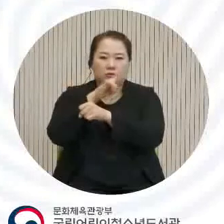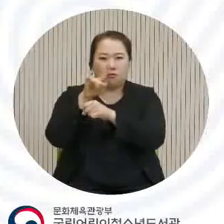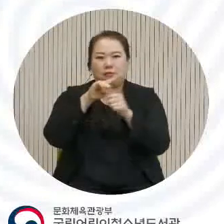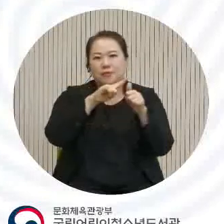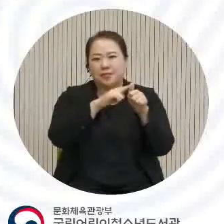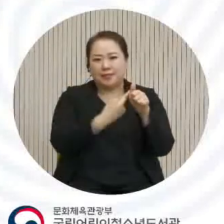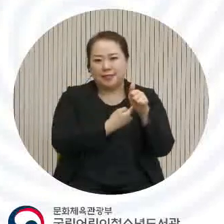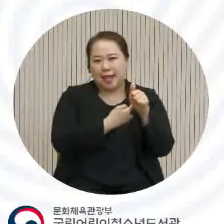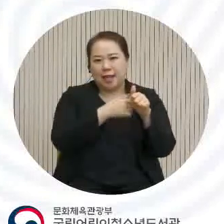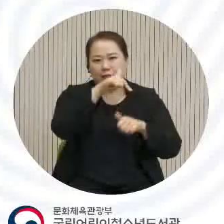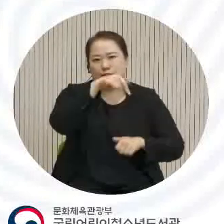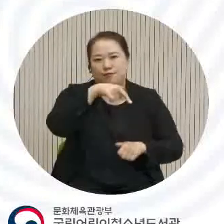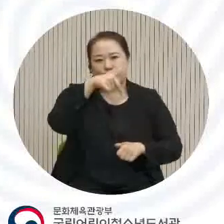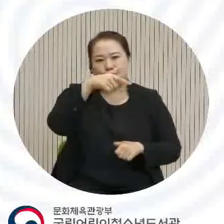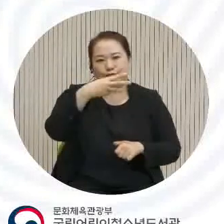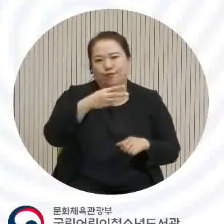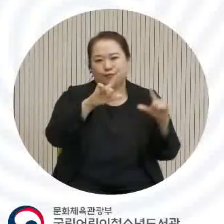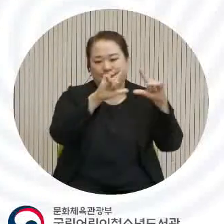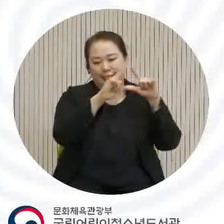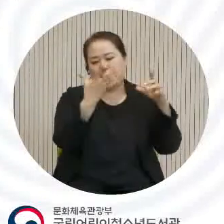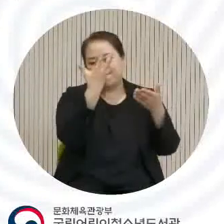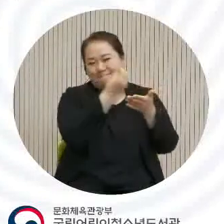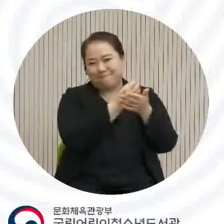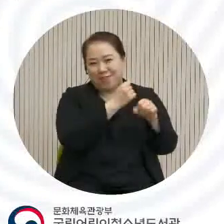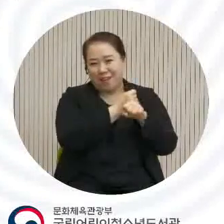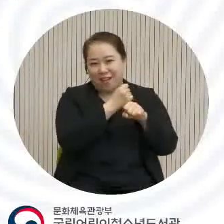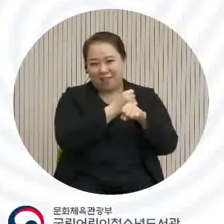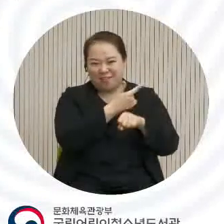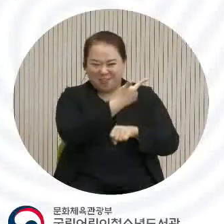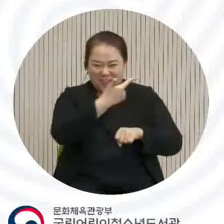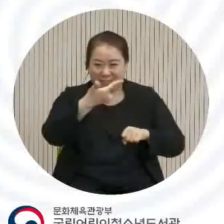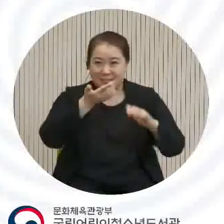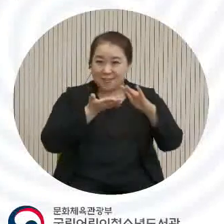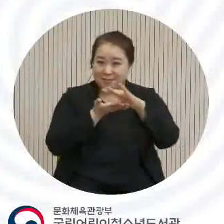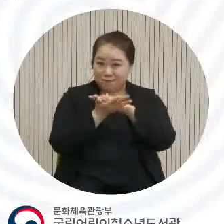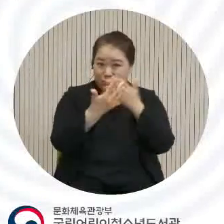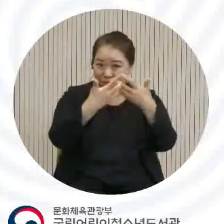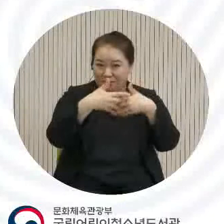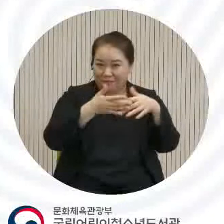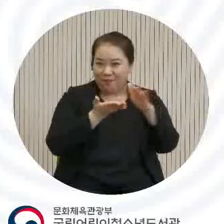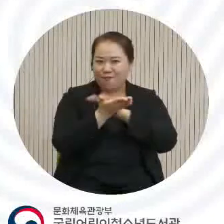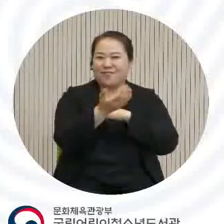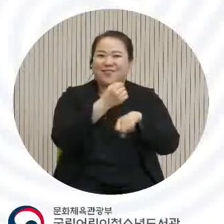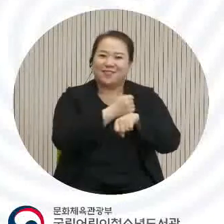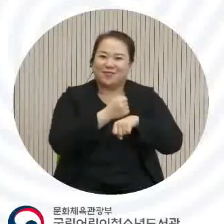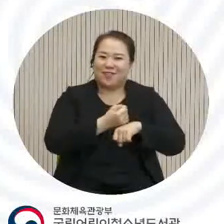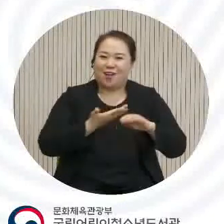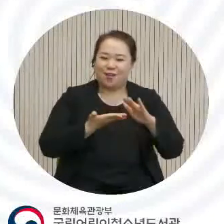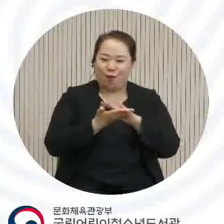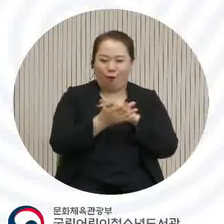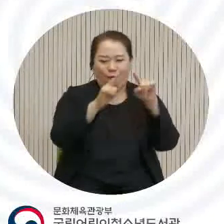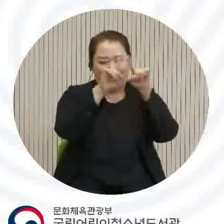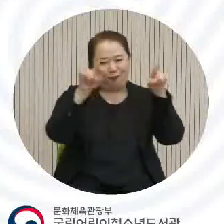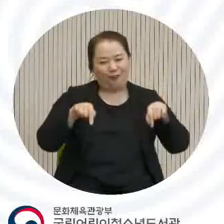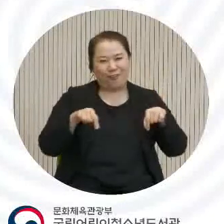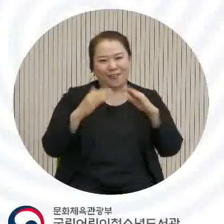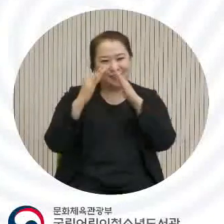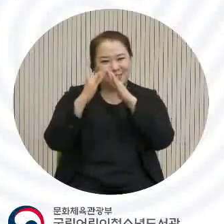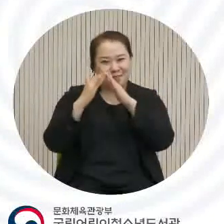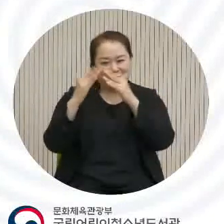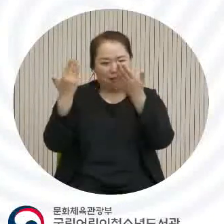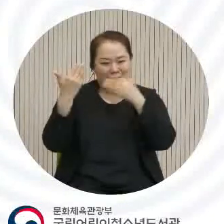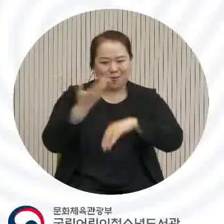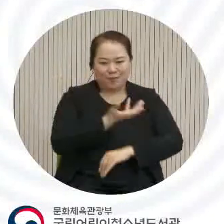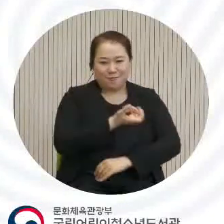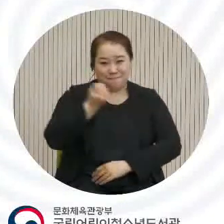printer. Kids can then take them to their home or to school.